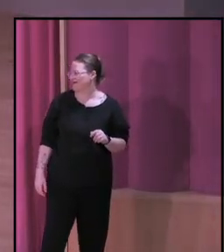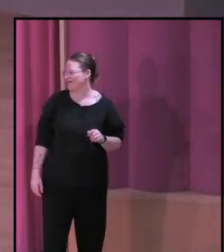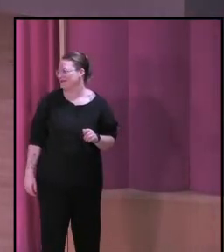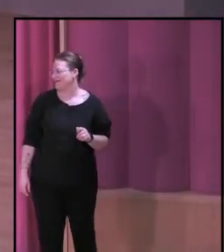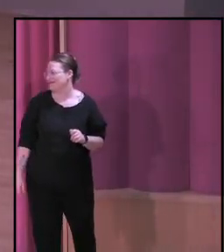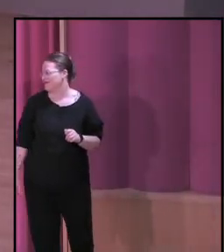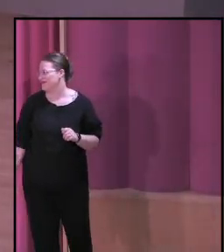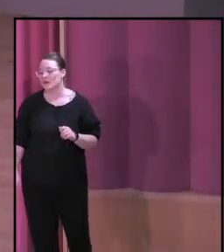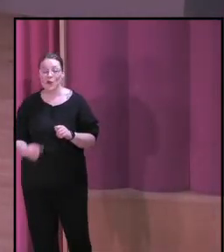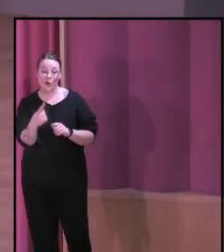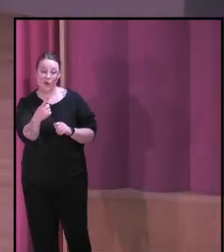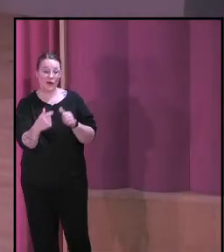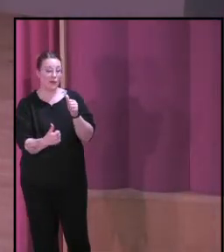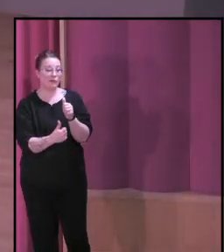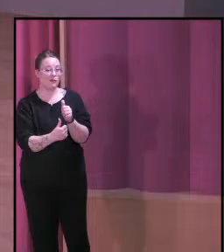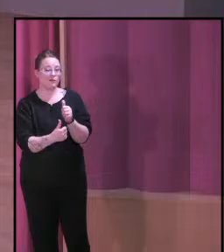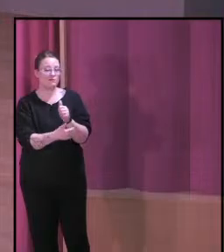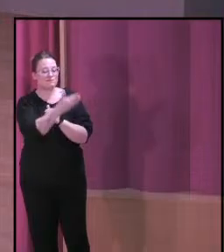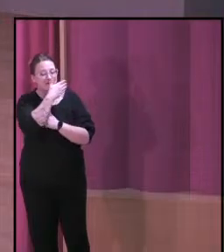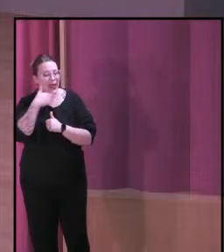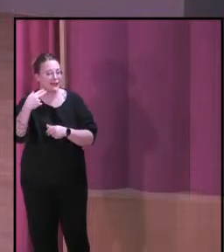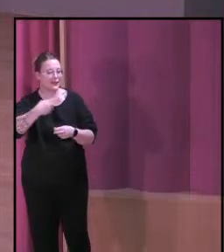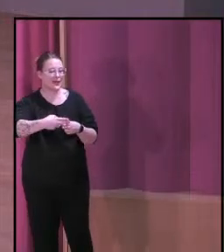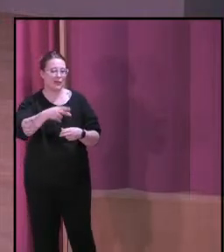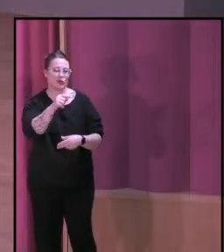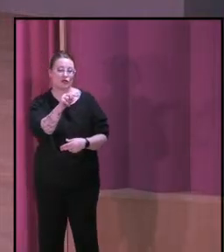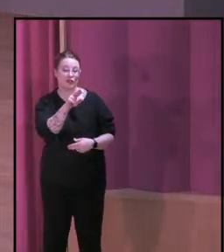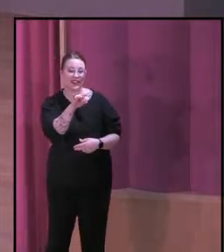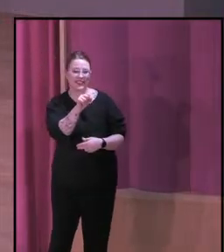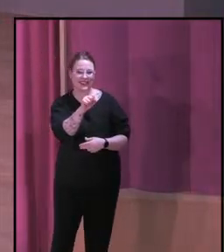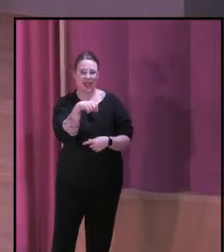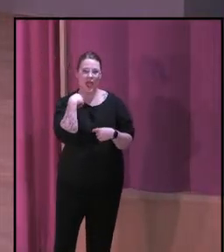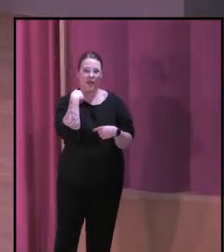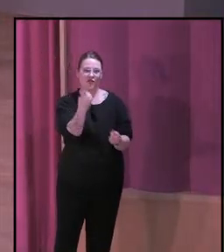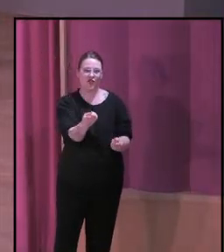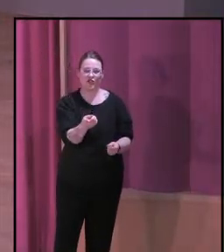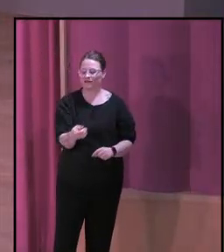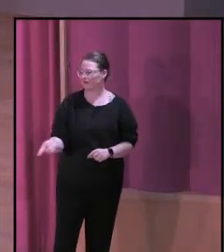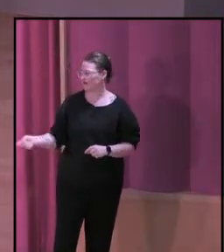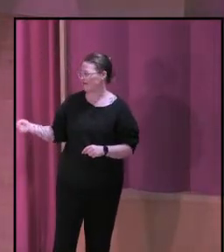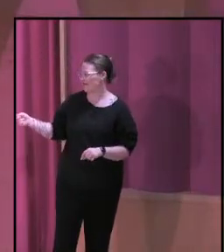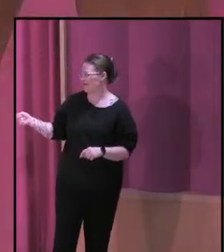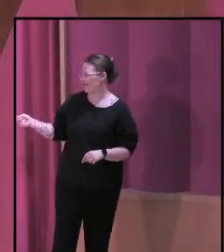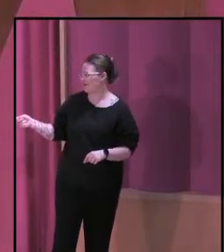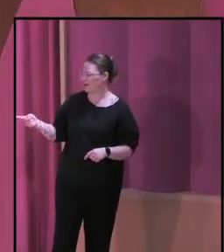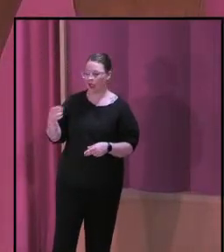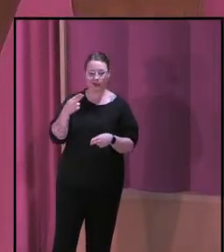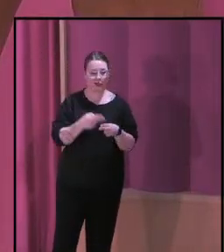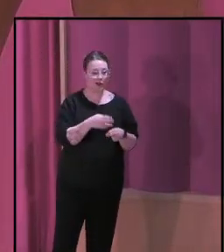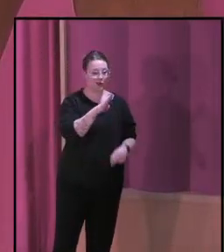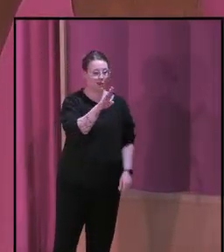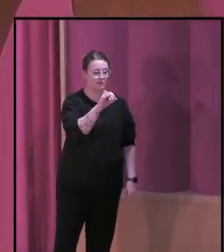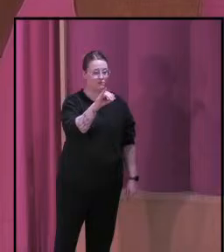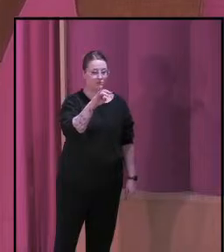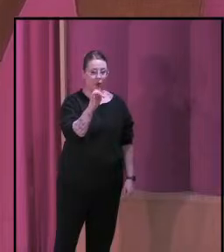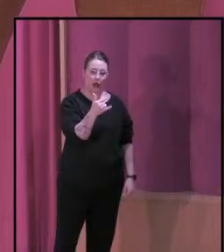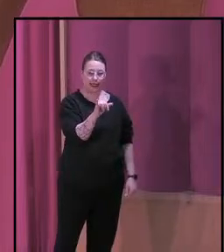And one of the most appropriately named tricks in the world is this one. It's called Boingy Boingy.